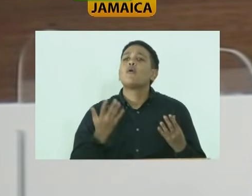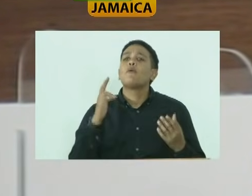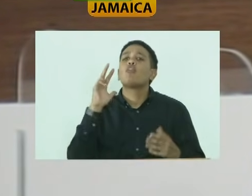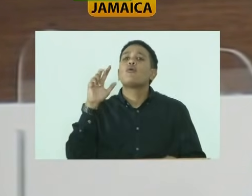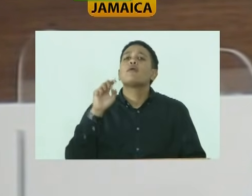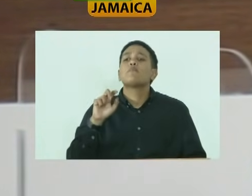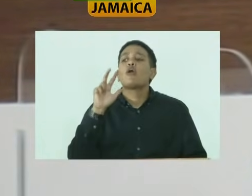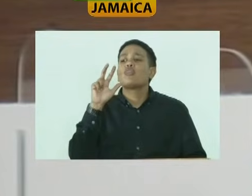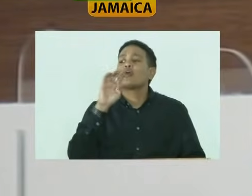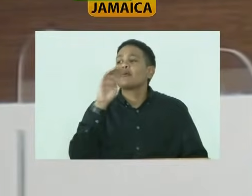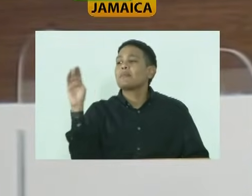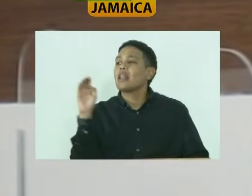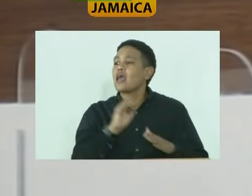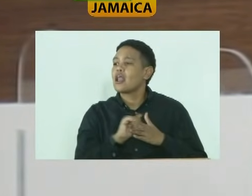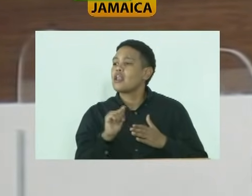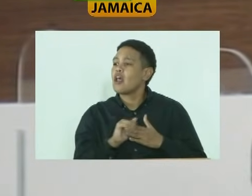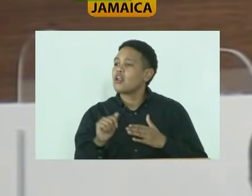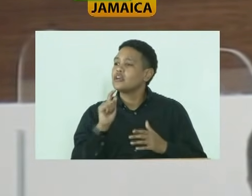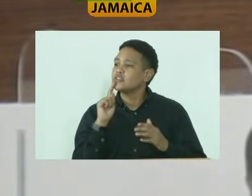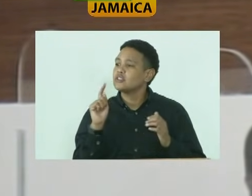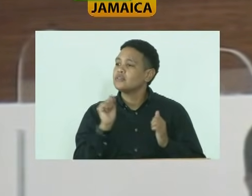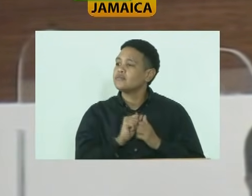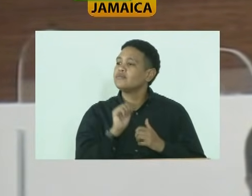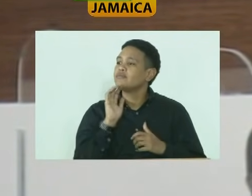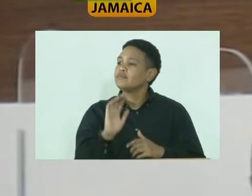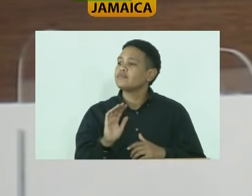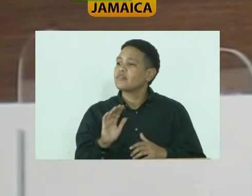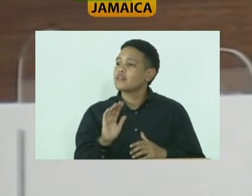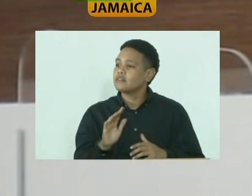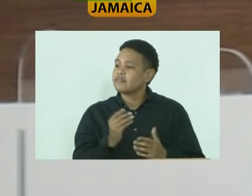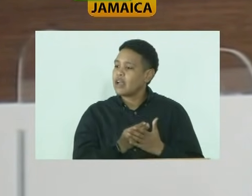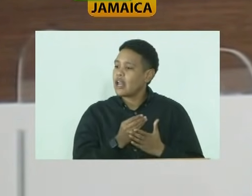$3.3 billion in the last fiscal year.